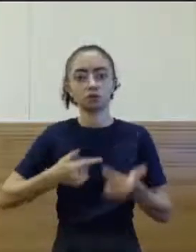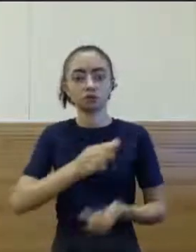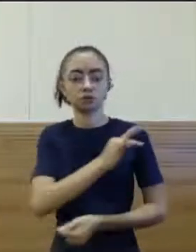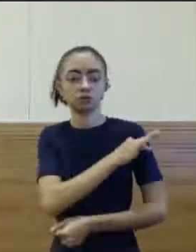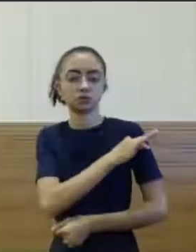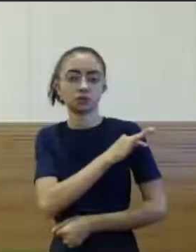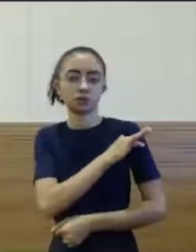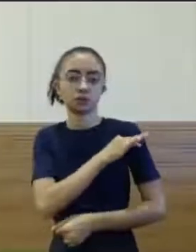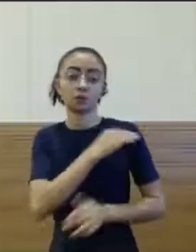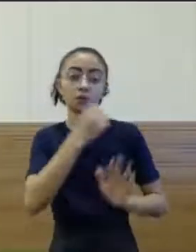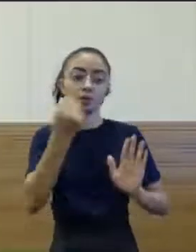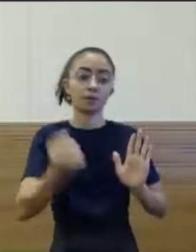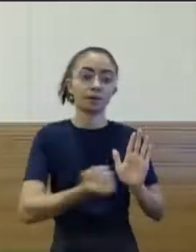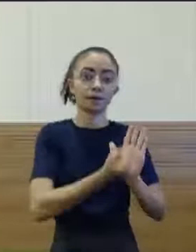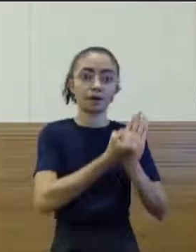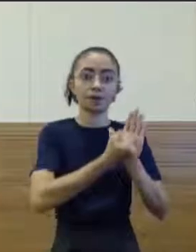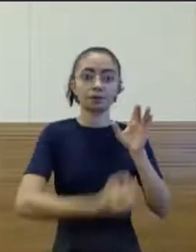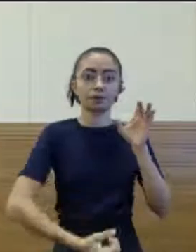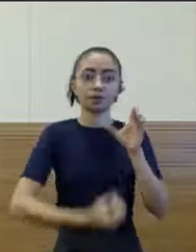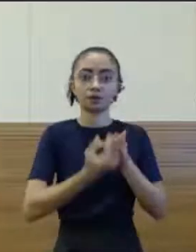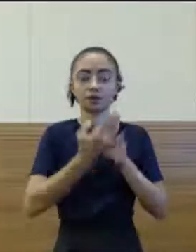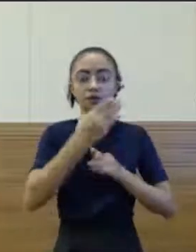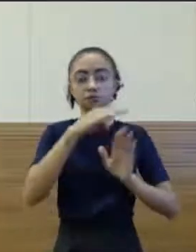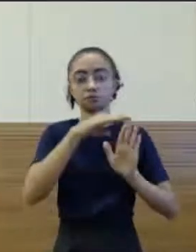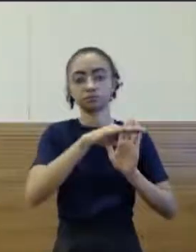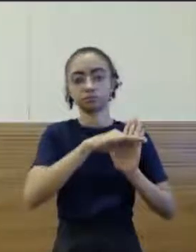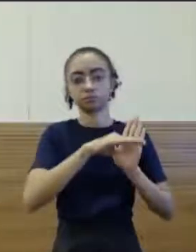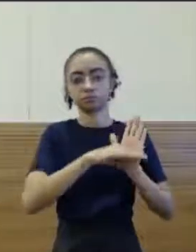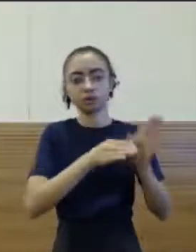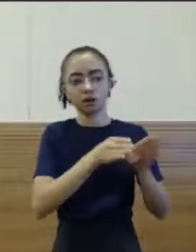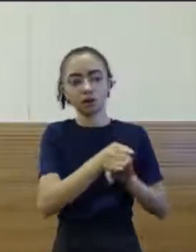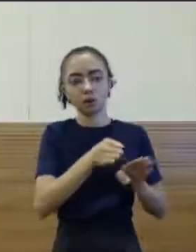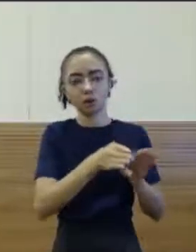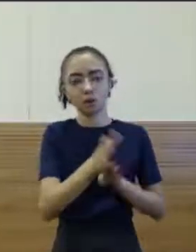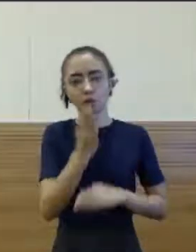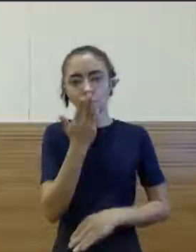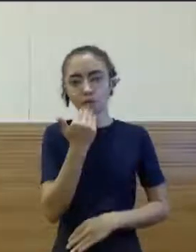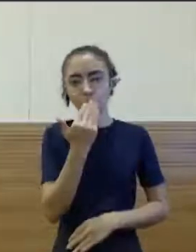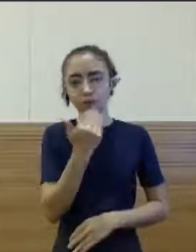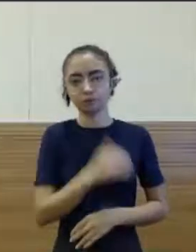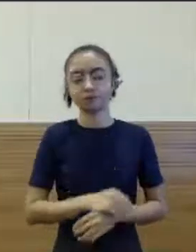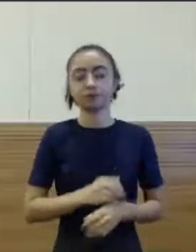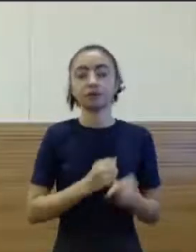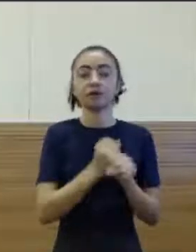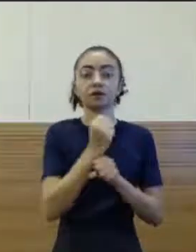was the starting point to the dietary guide. In